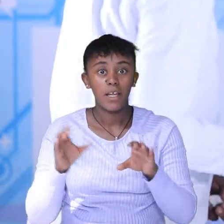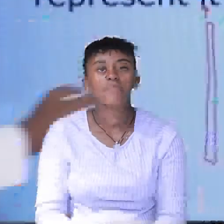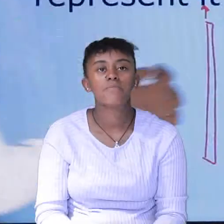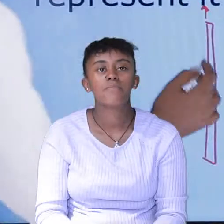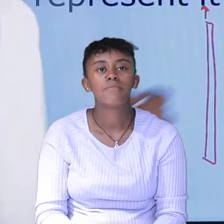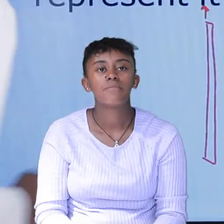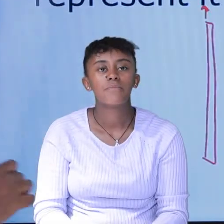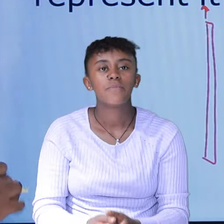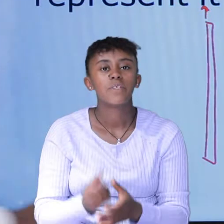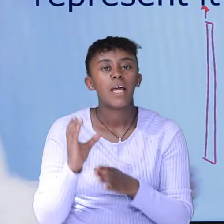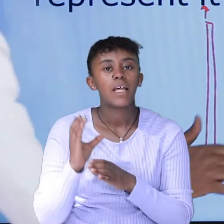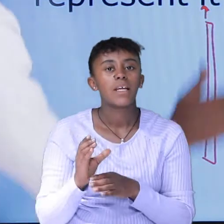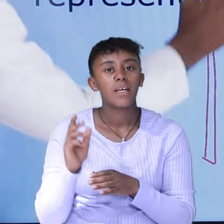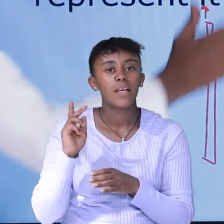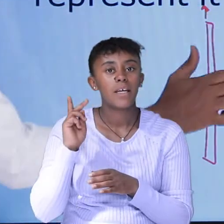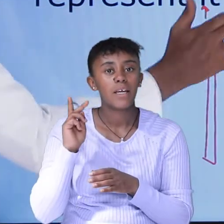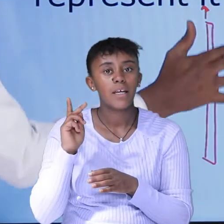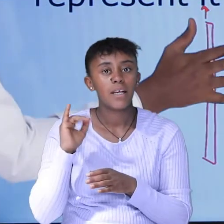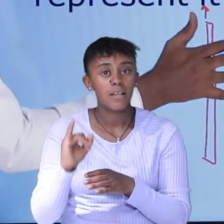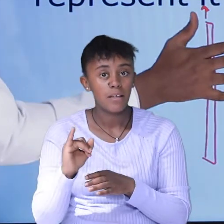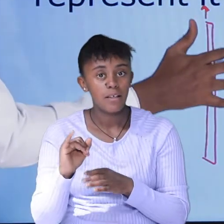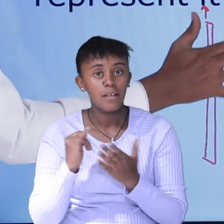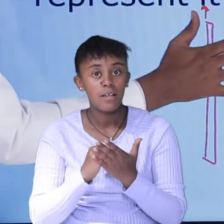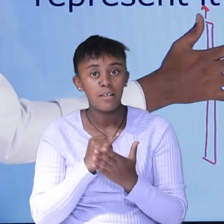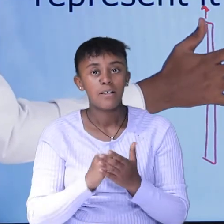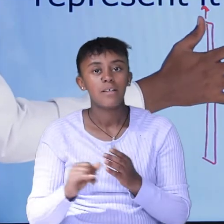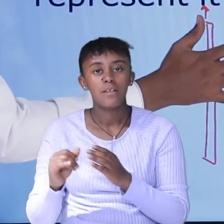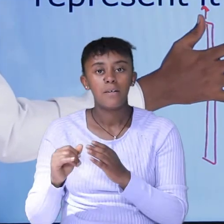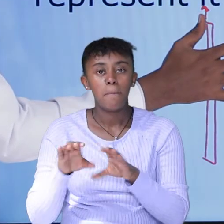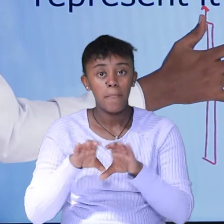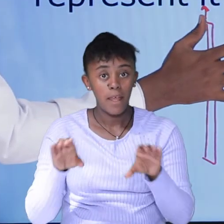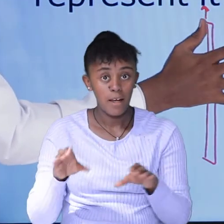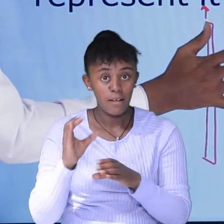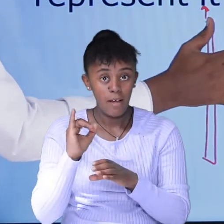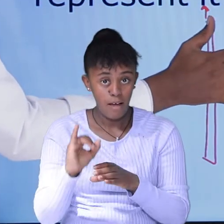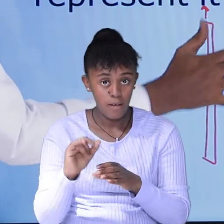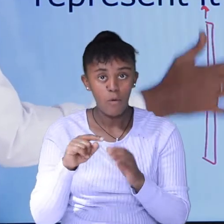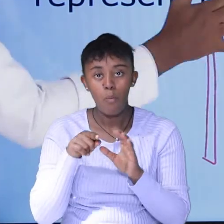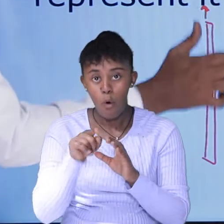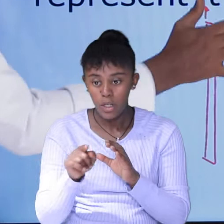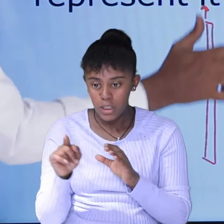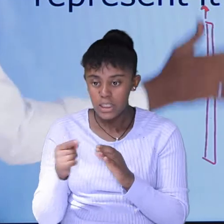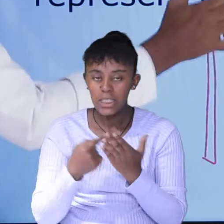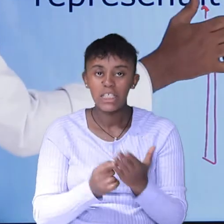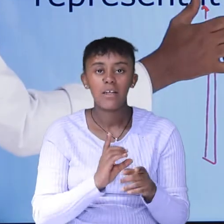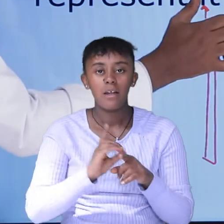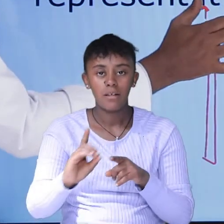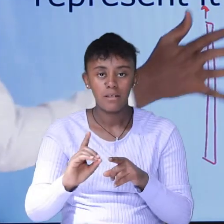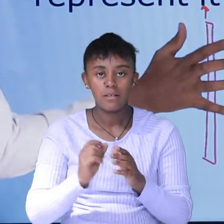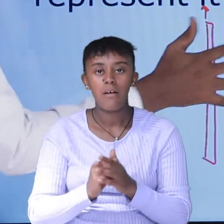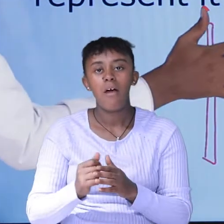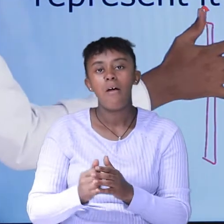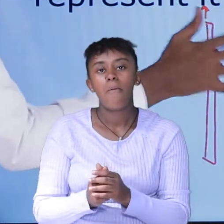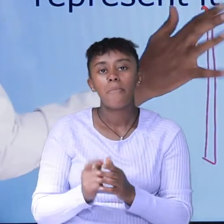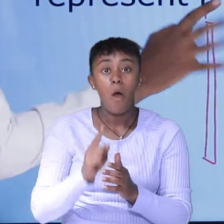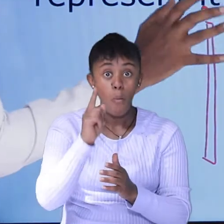conductor carries a current I. So as it carries a current I, you are pointing in this direction, your thumb points